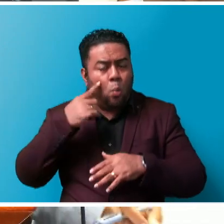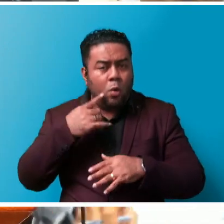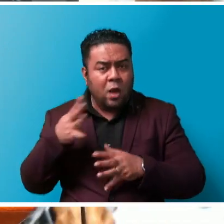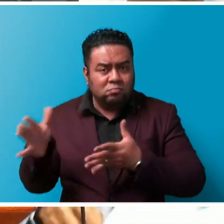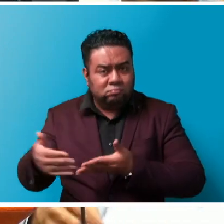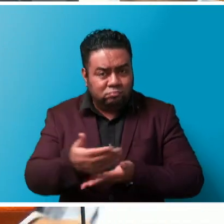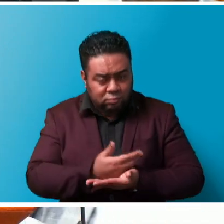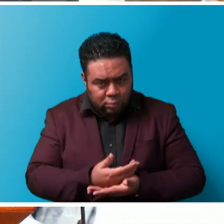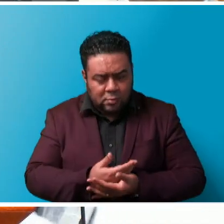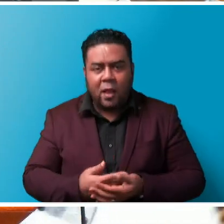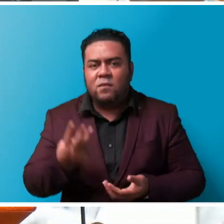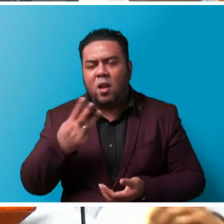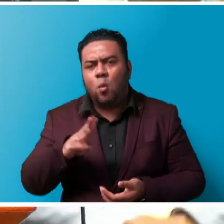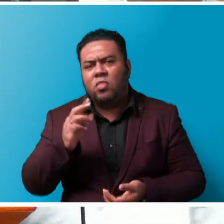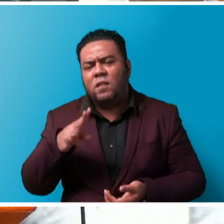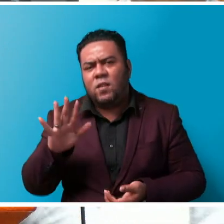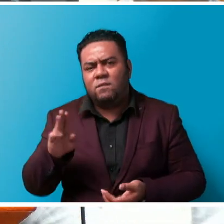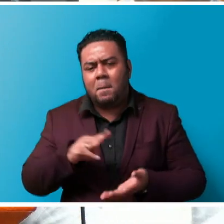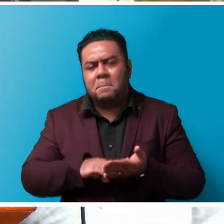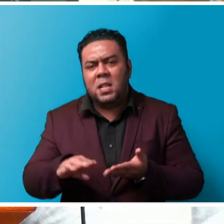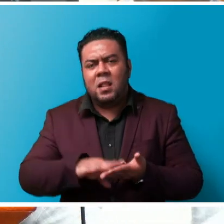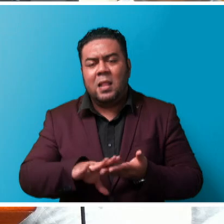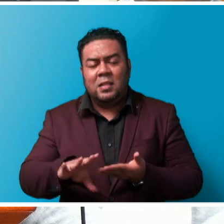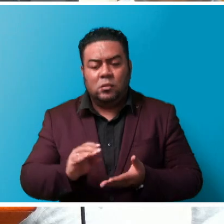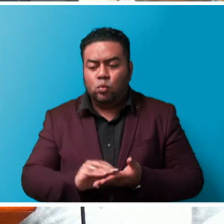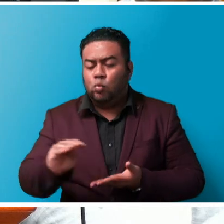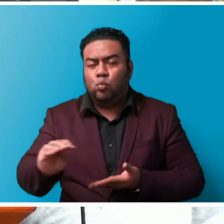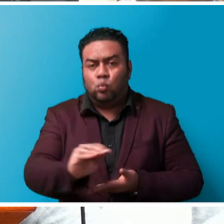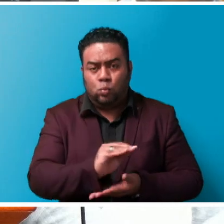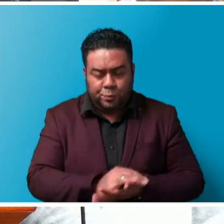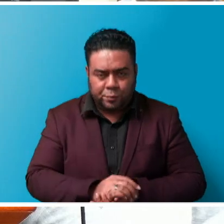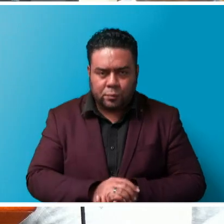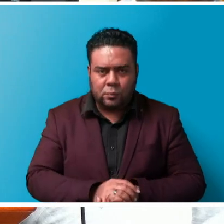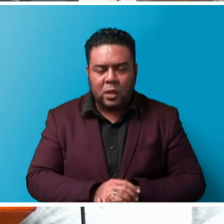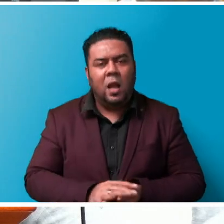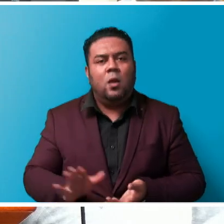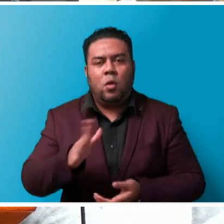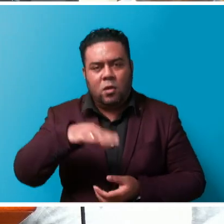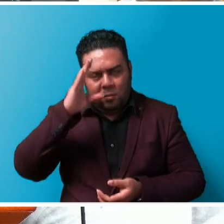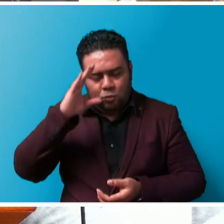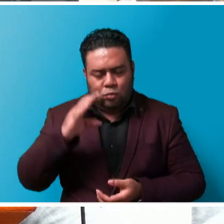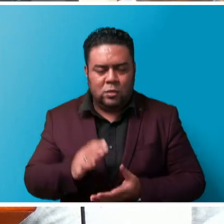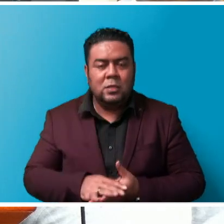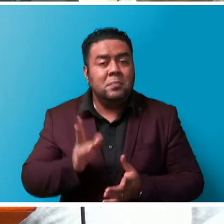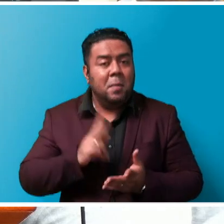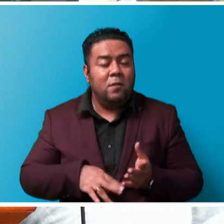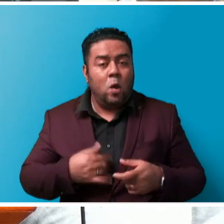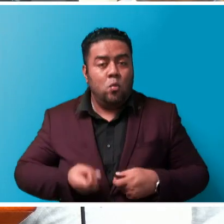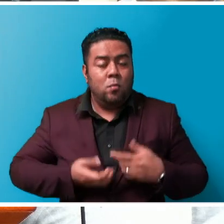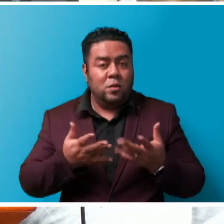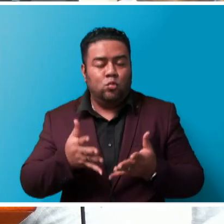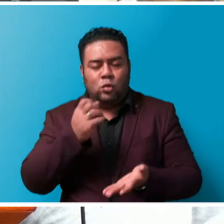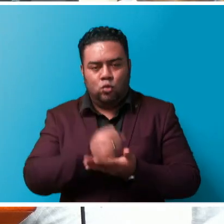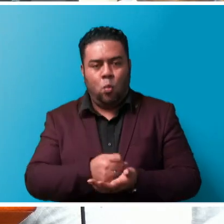delivered 135.2 million liters to drought-affected areas around the country. As part of our commitment to ensuring